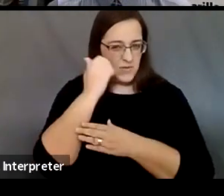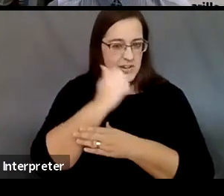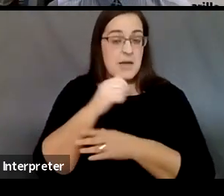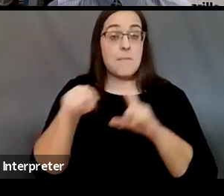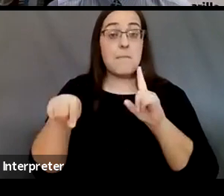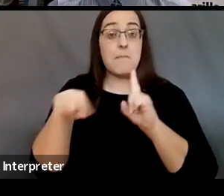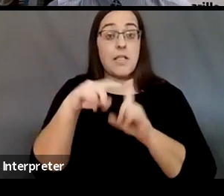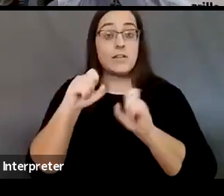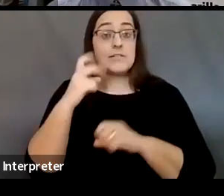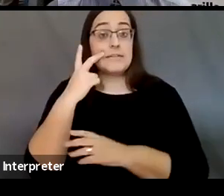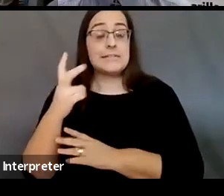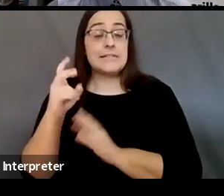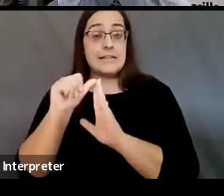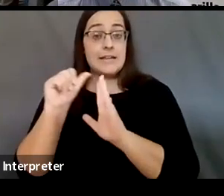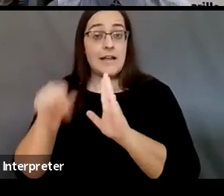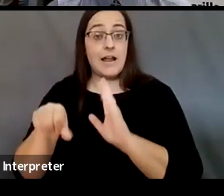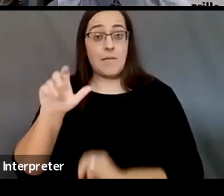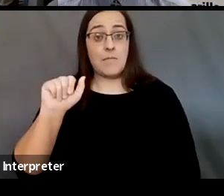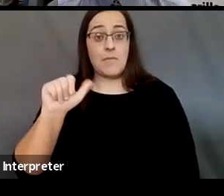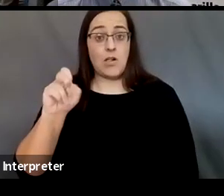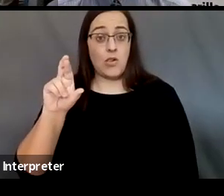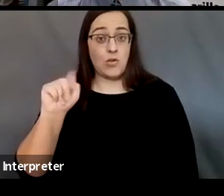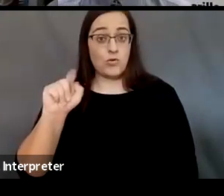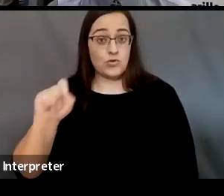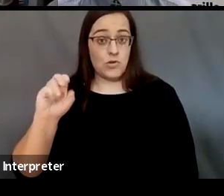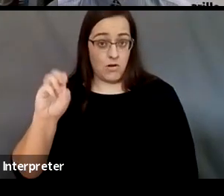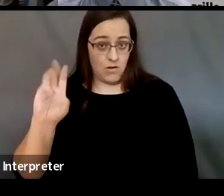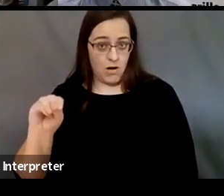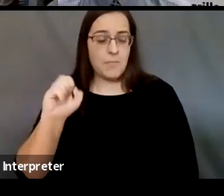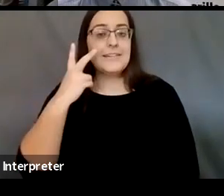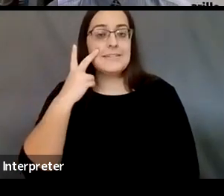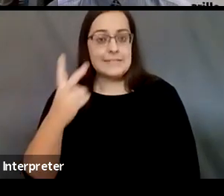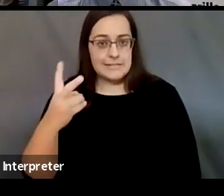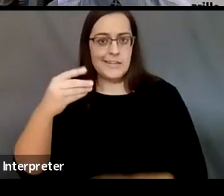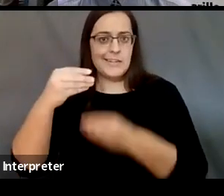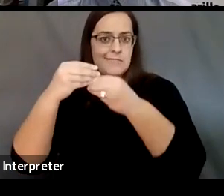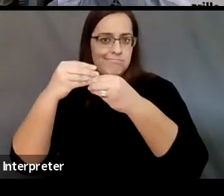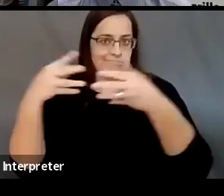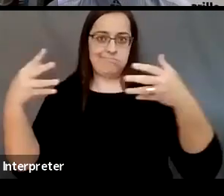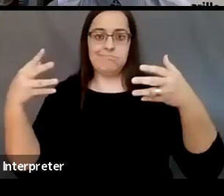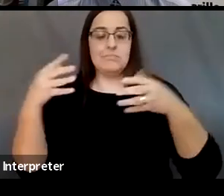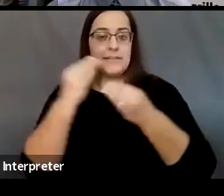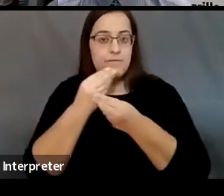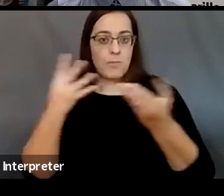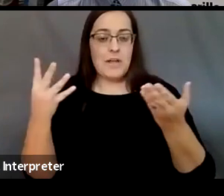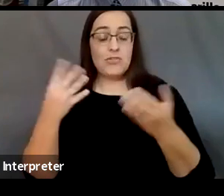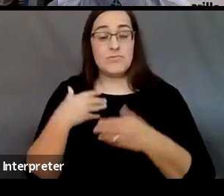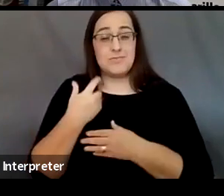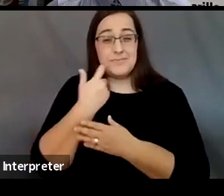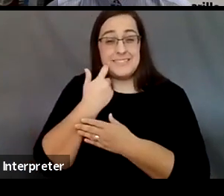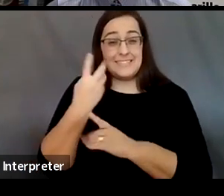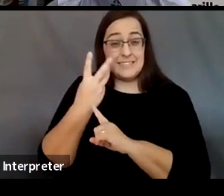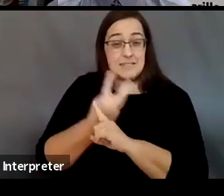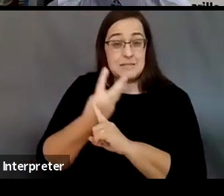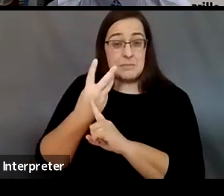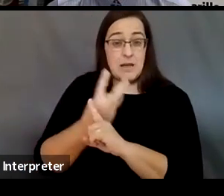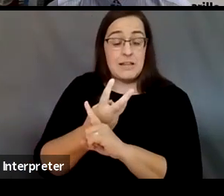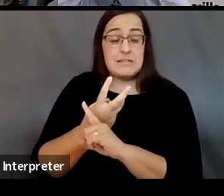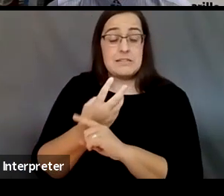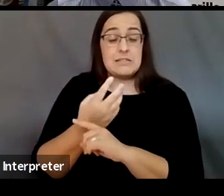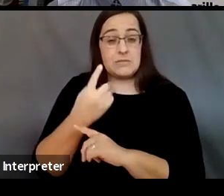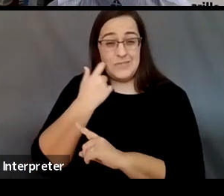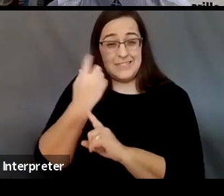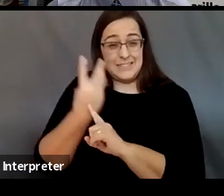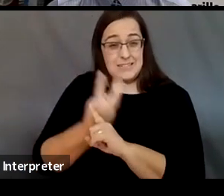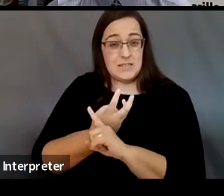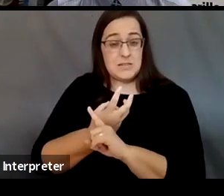on AmarilloAlerts.com. And I just want to remind everyone that while for the last 6 months in our response, the data on